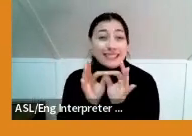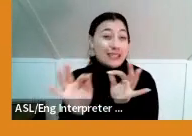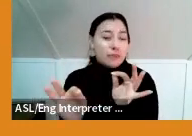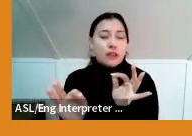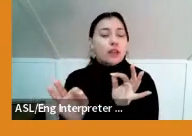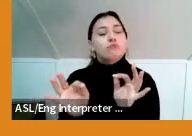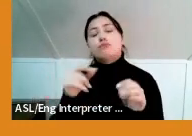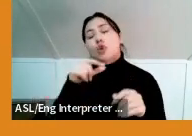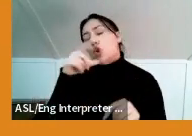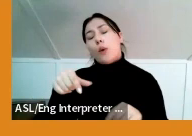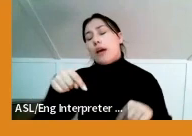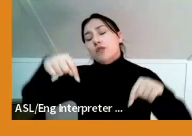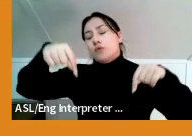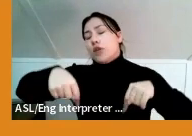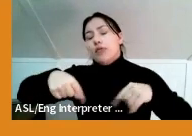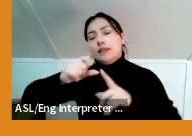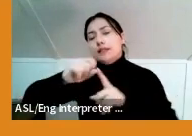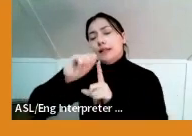a factor in this.